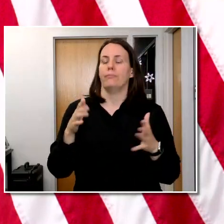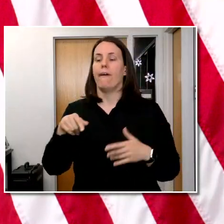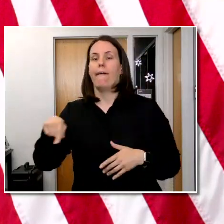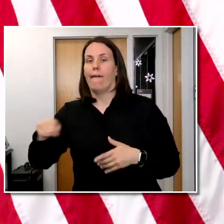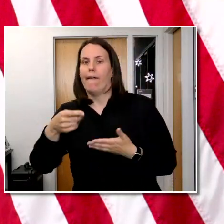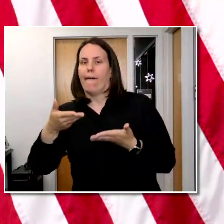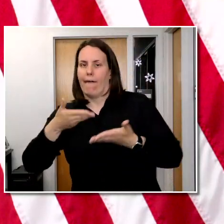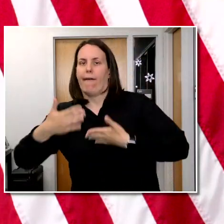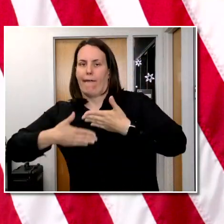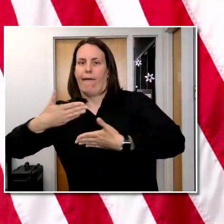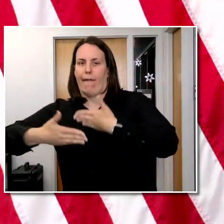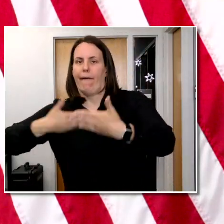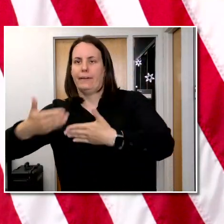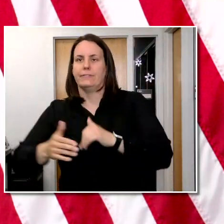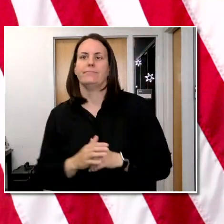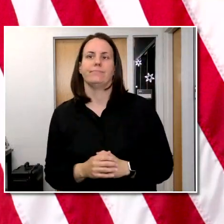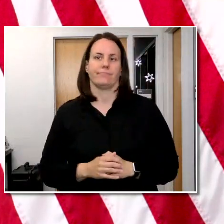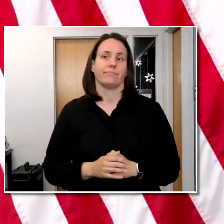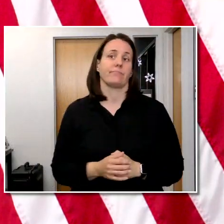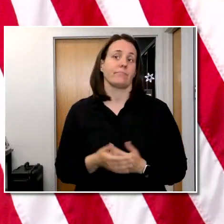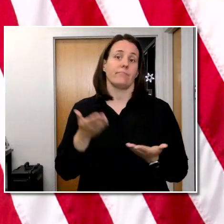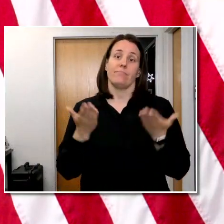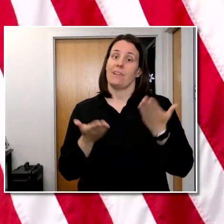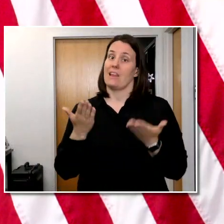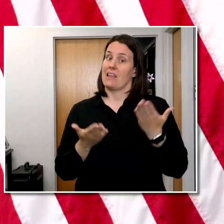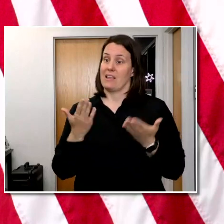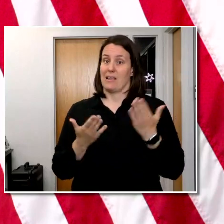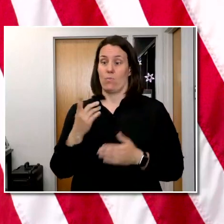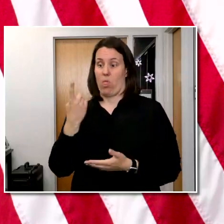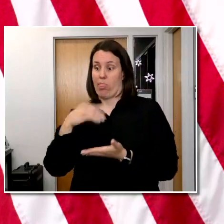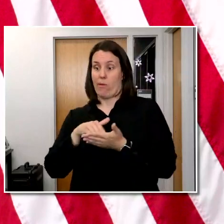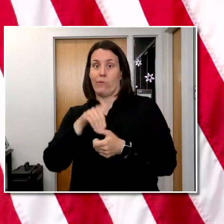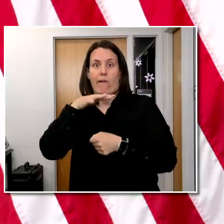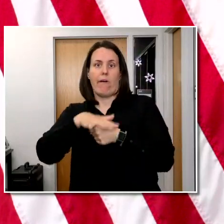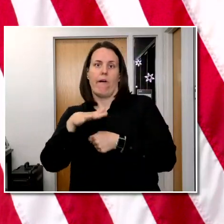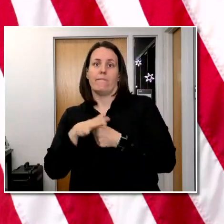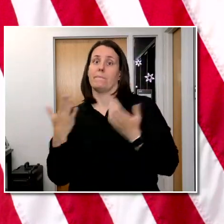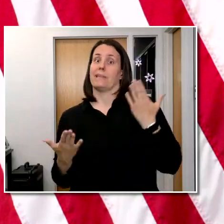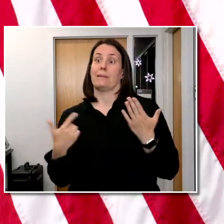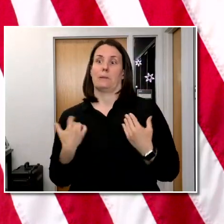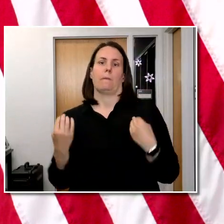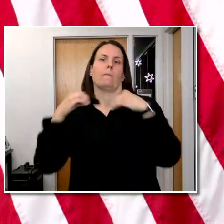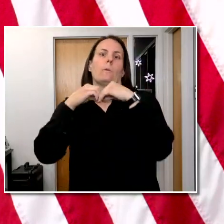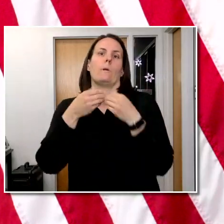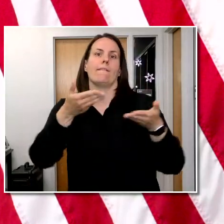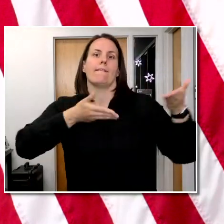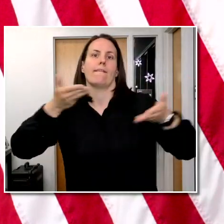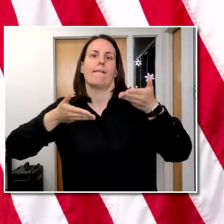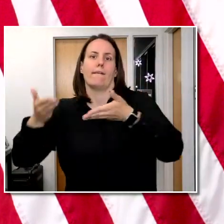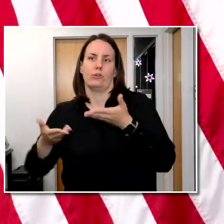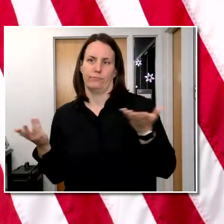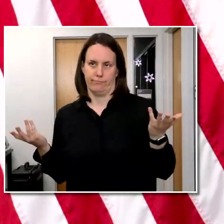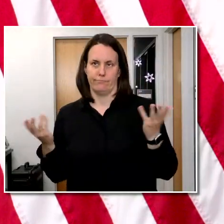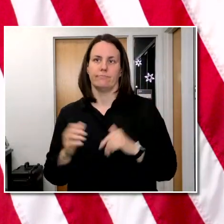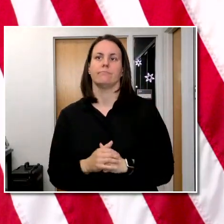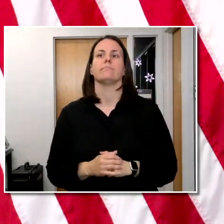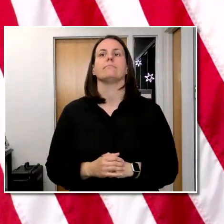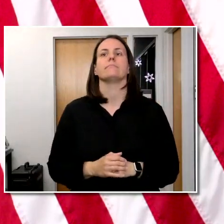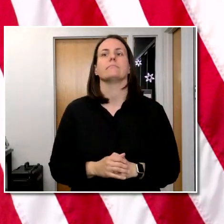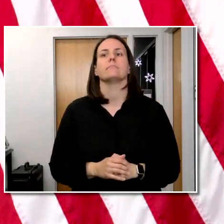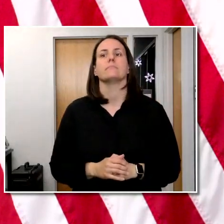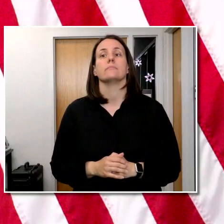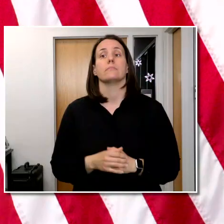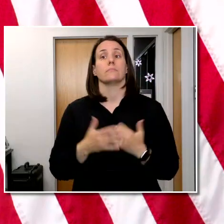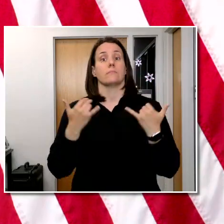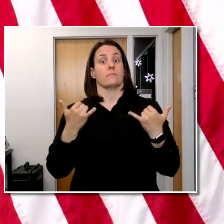interview. Our goal is to interview every person who tests positive for COVID-19 within 24 hours and follow